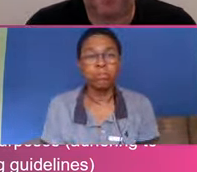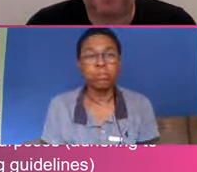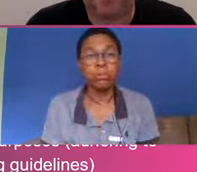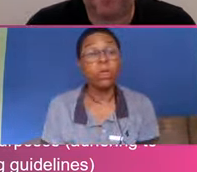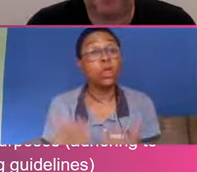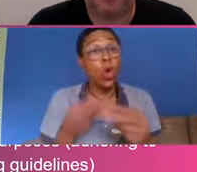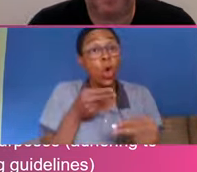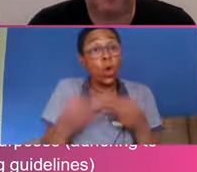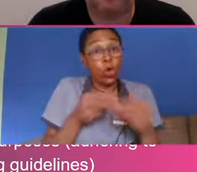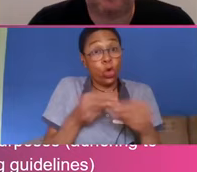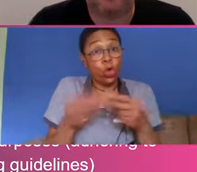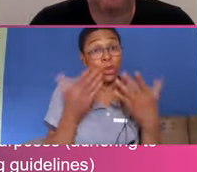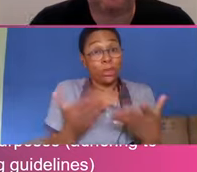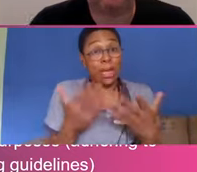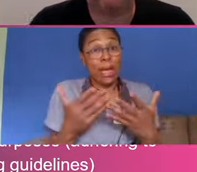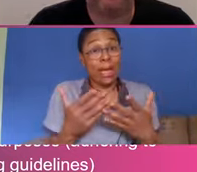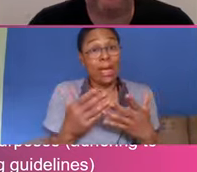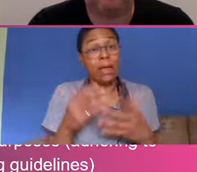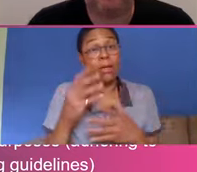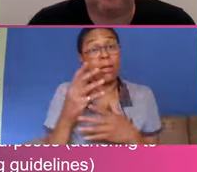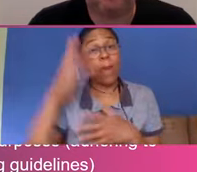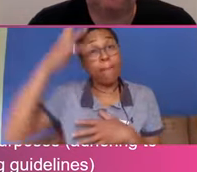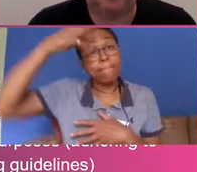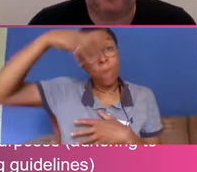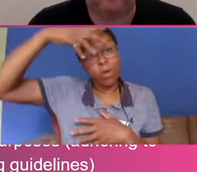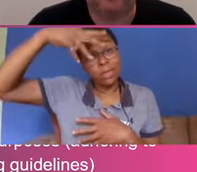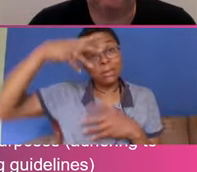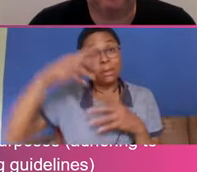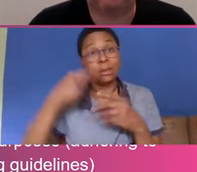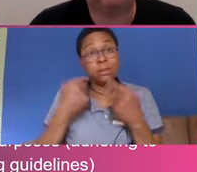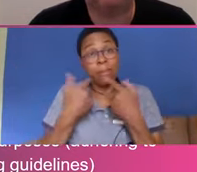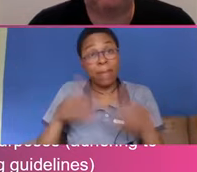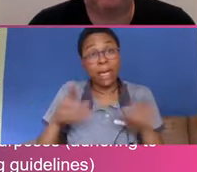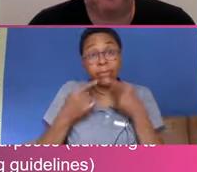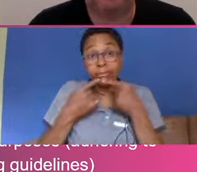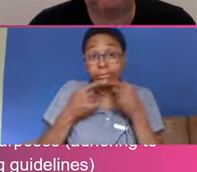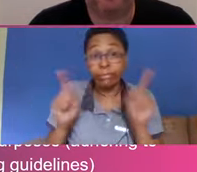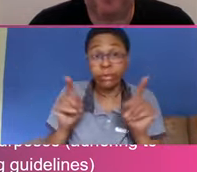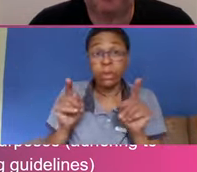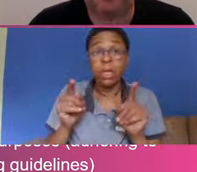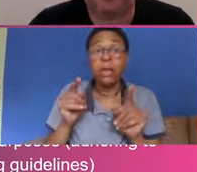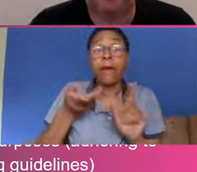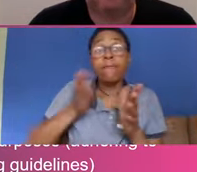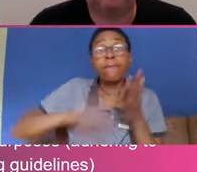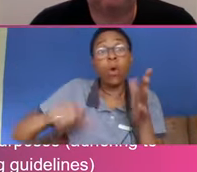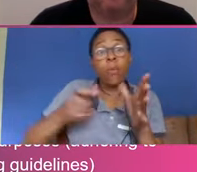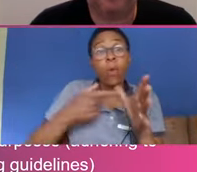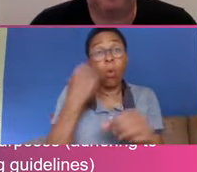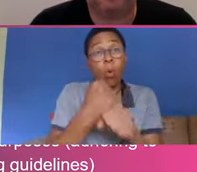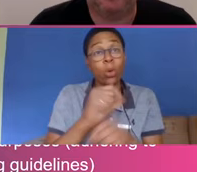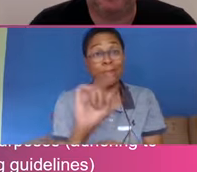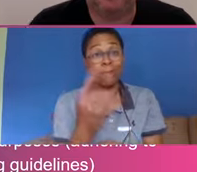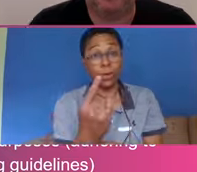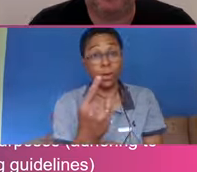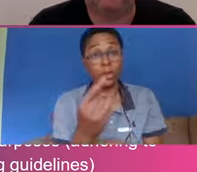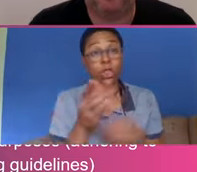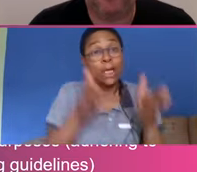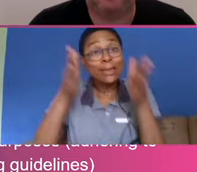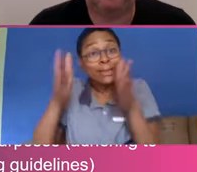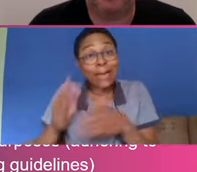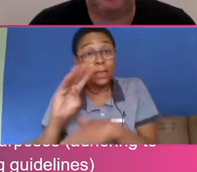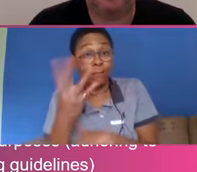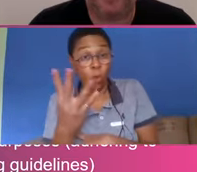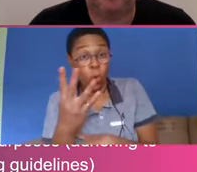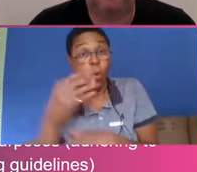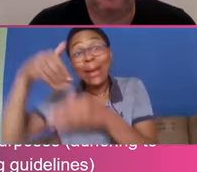The Prime Minister has just announced that stage four will be possible from the 1st of August, assuming